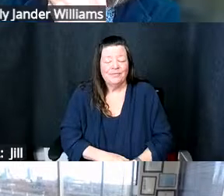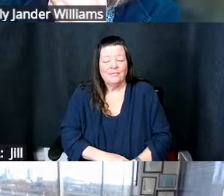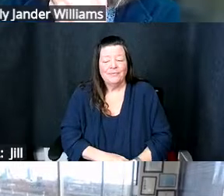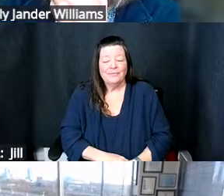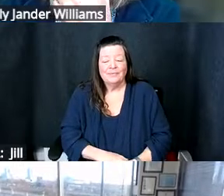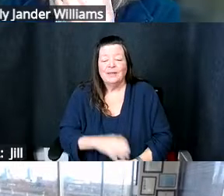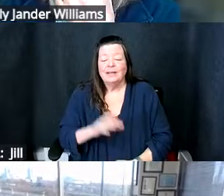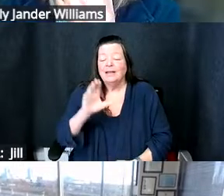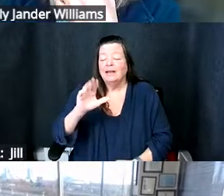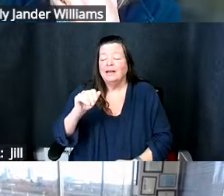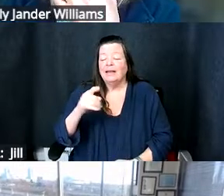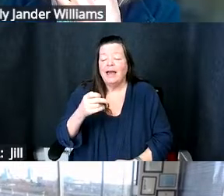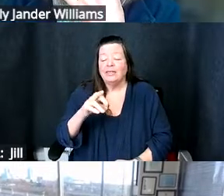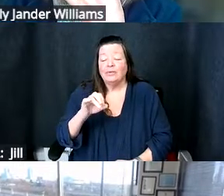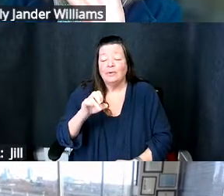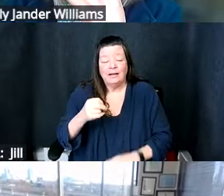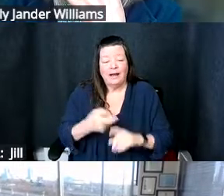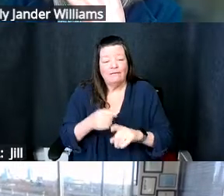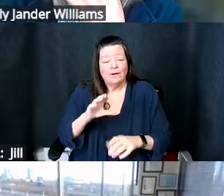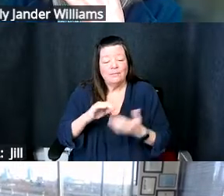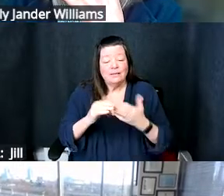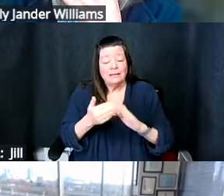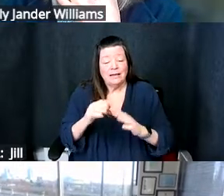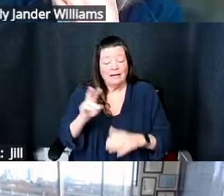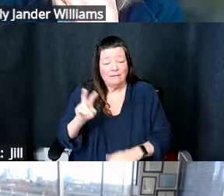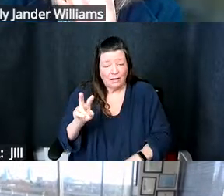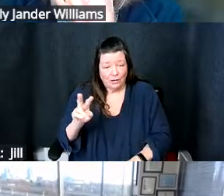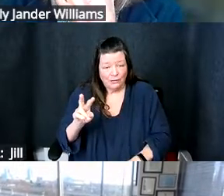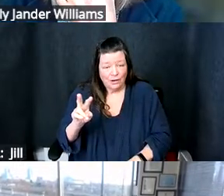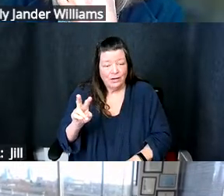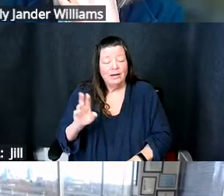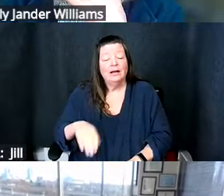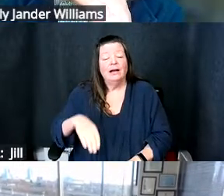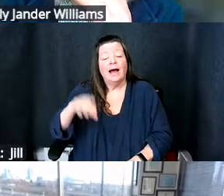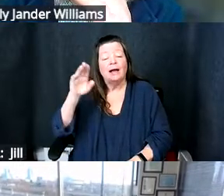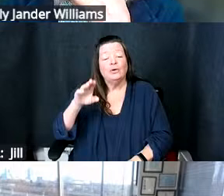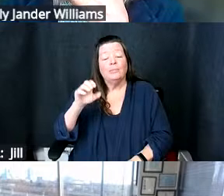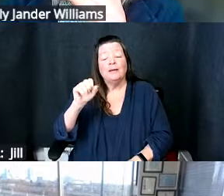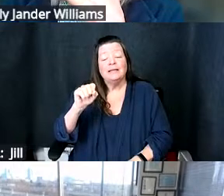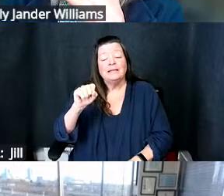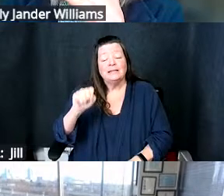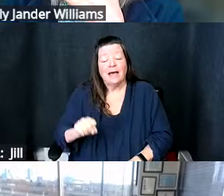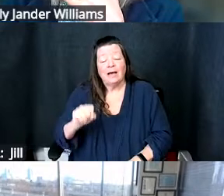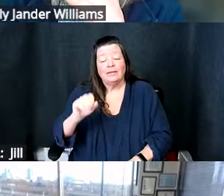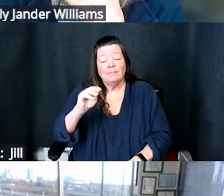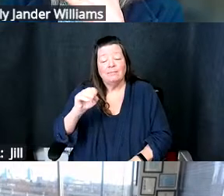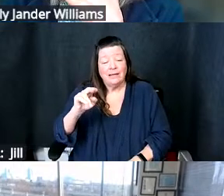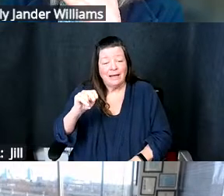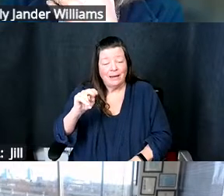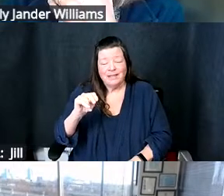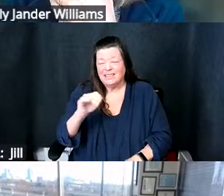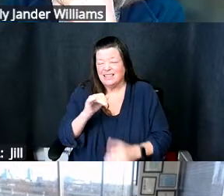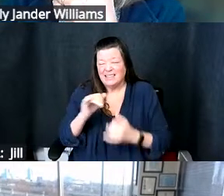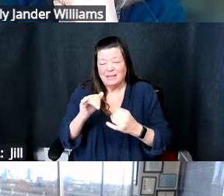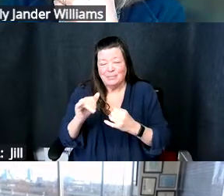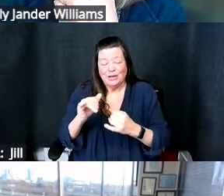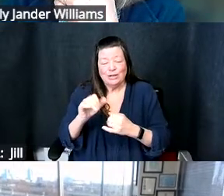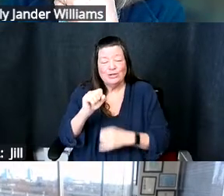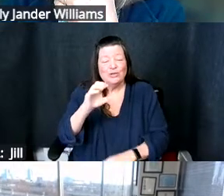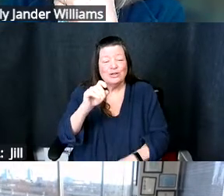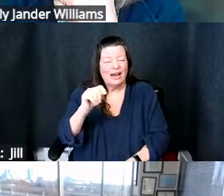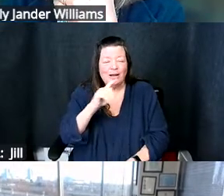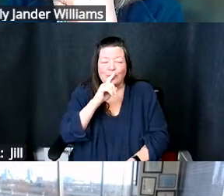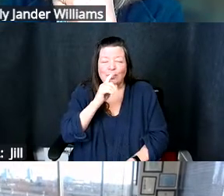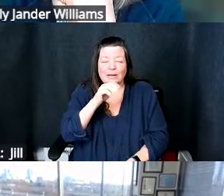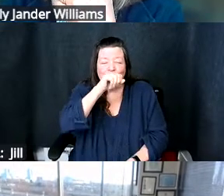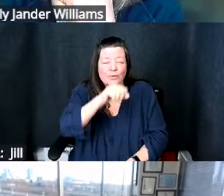Catherine Kelly, City of Vancouver, she, her pronouns. I grew up in South Minneapolis, and I would say, similar to Scott, the lakes were amazing,